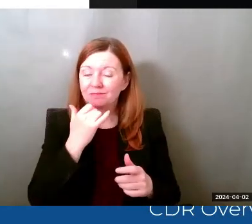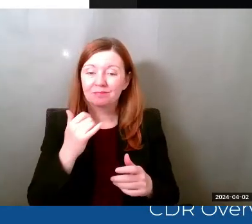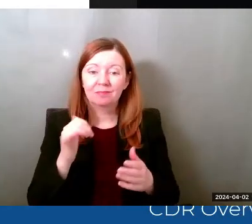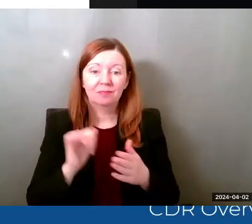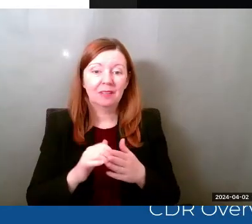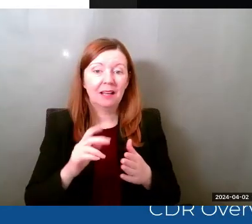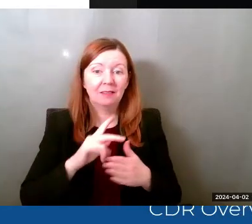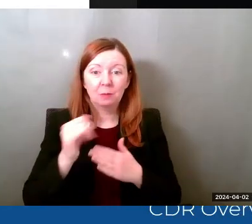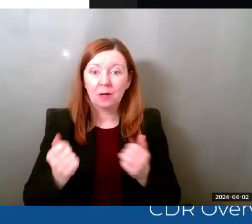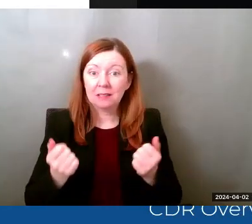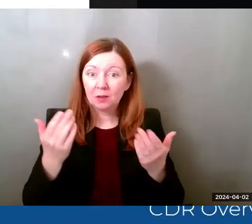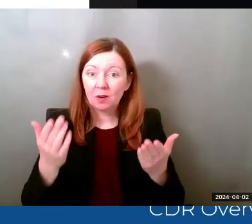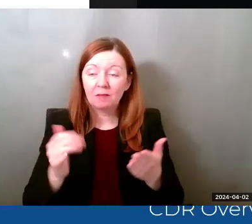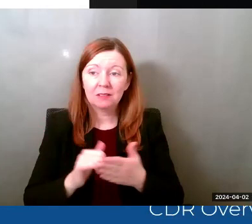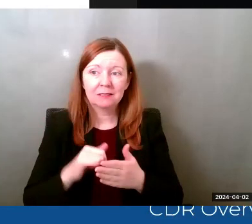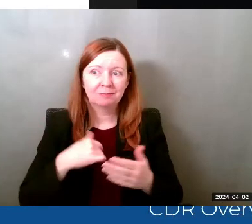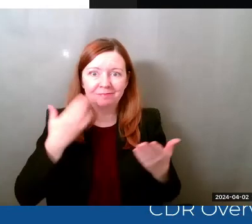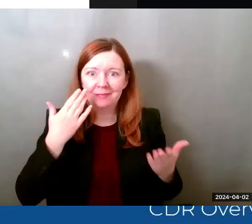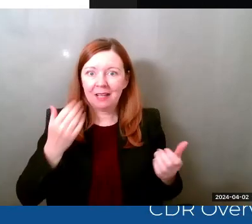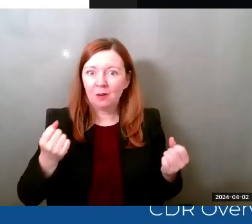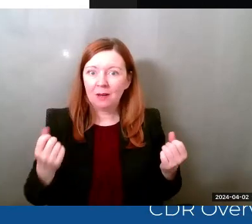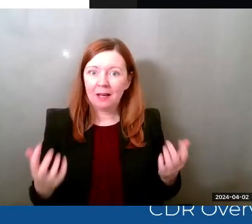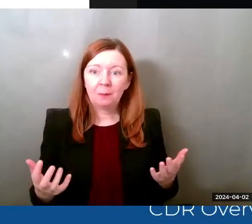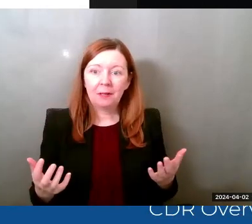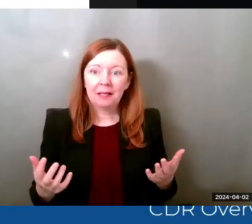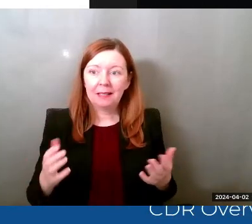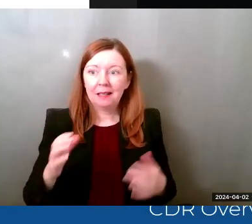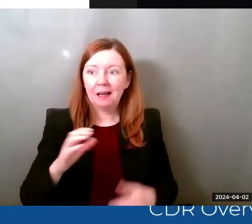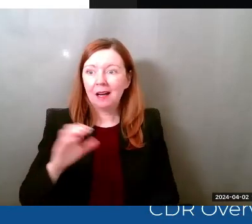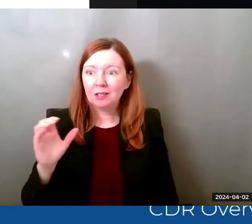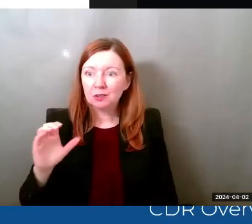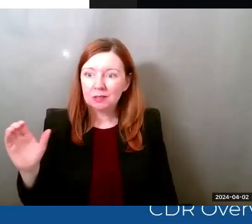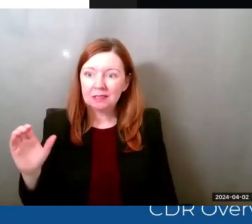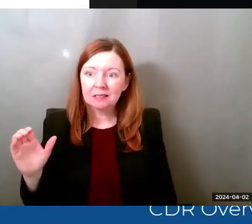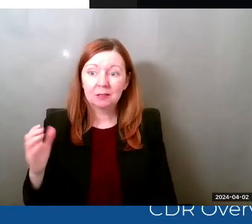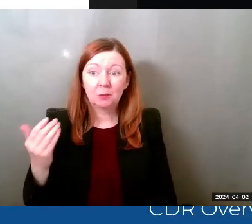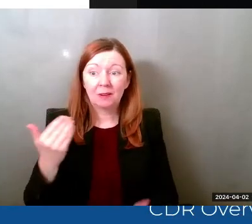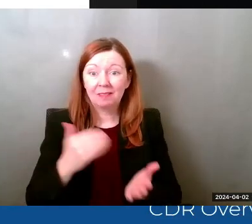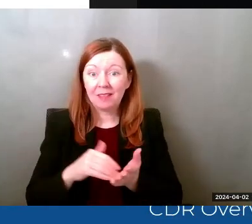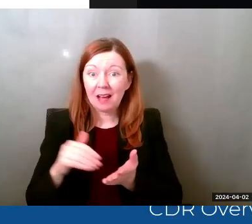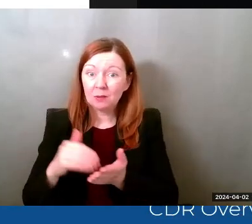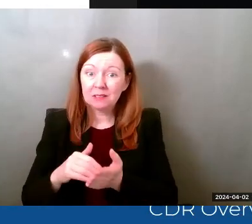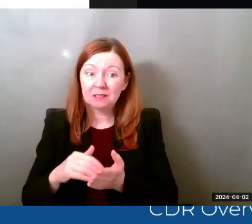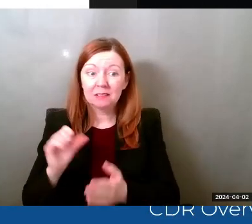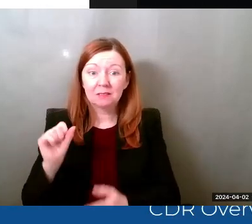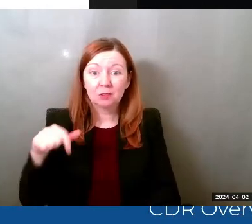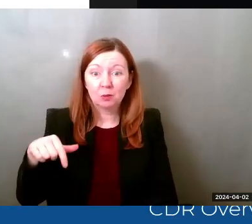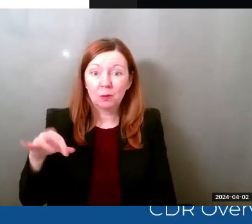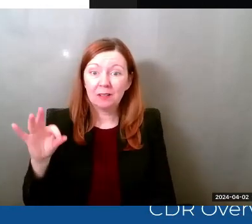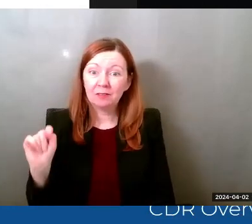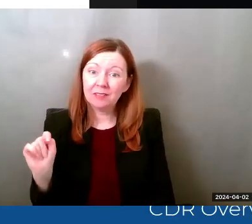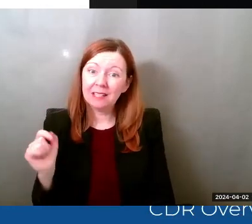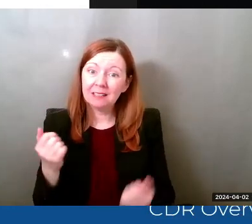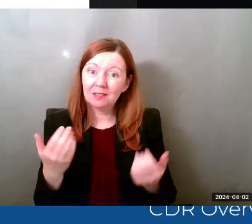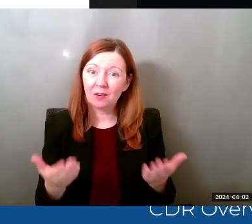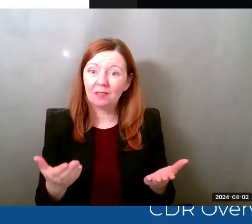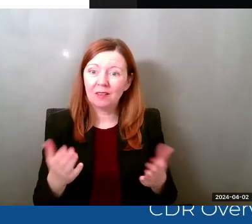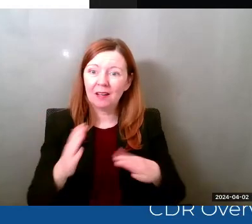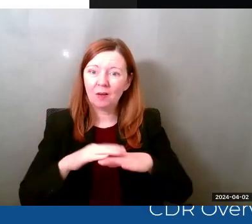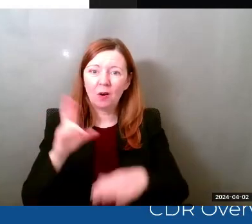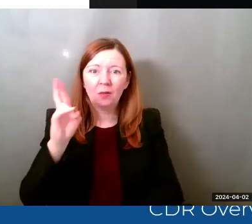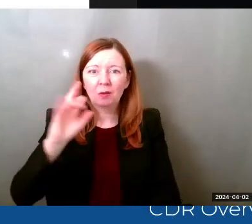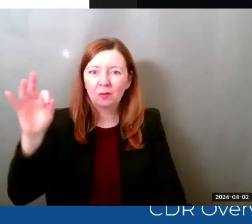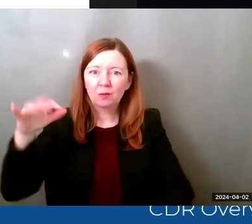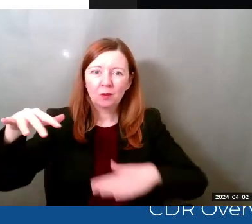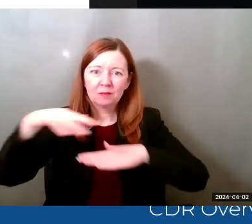project offers is that I don't know how many hundreds or even maybe thousands of square feet that exist on the roof space